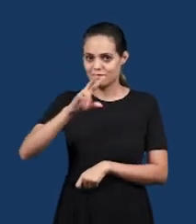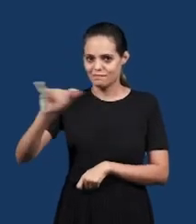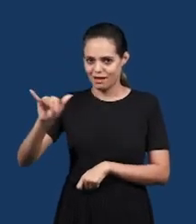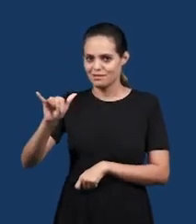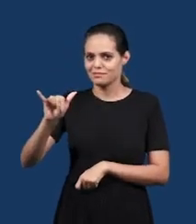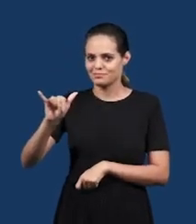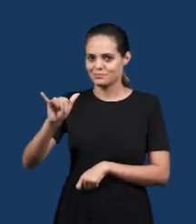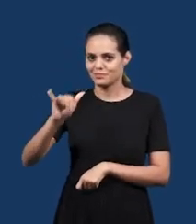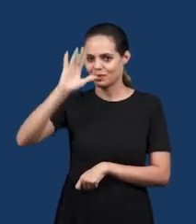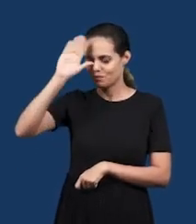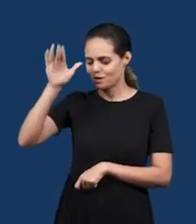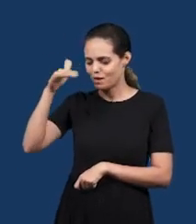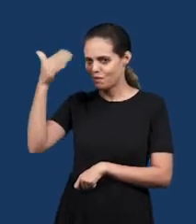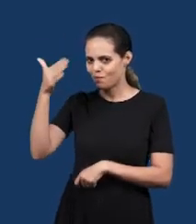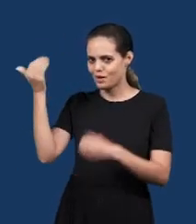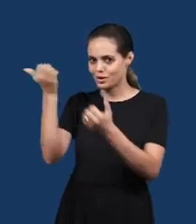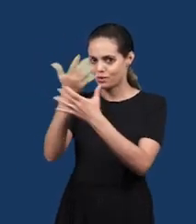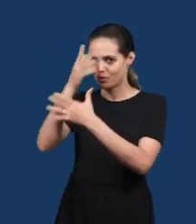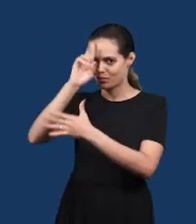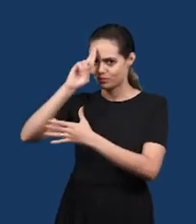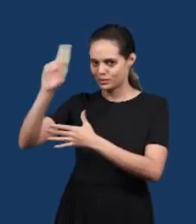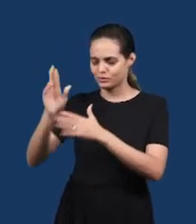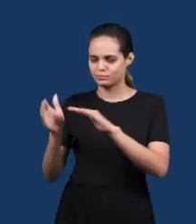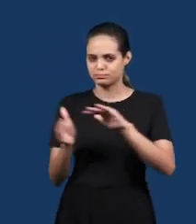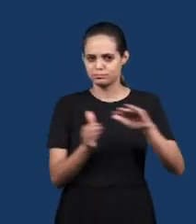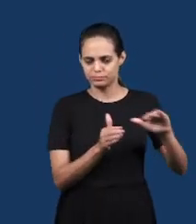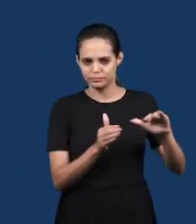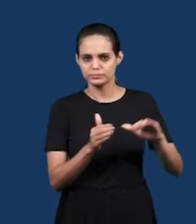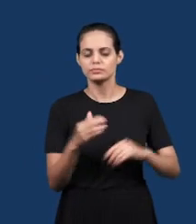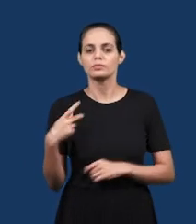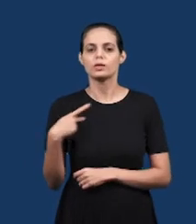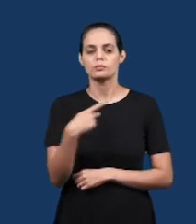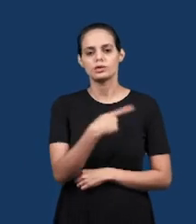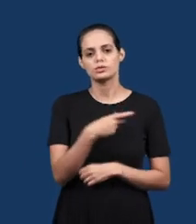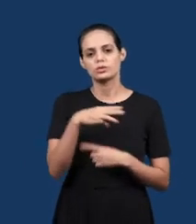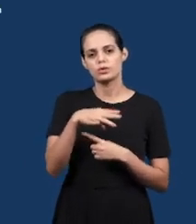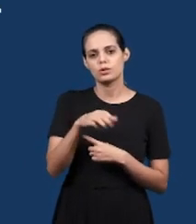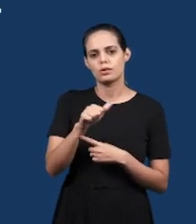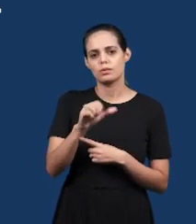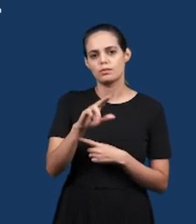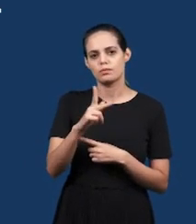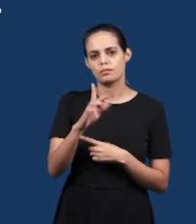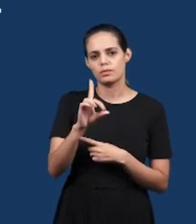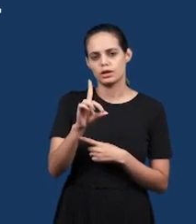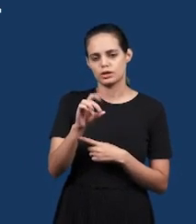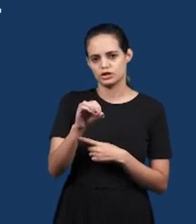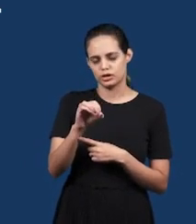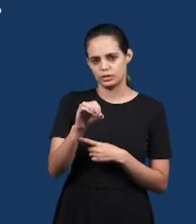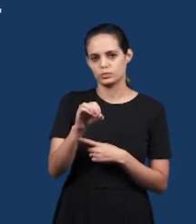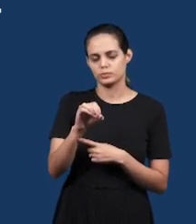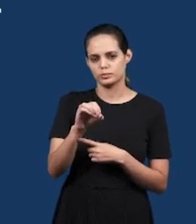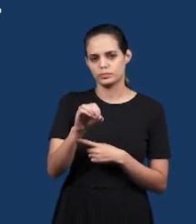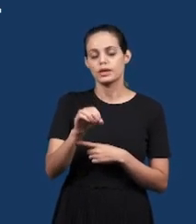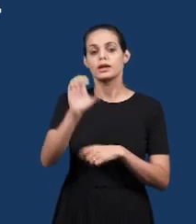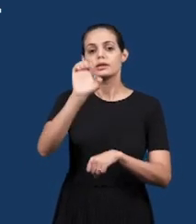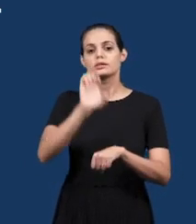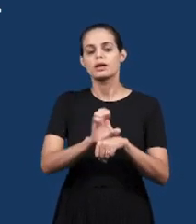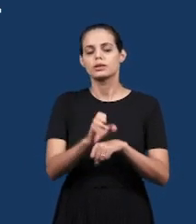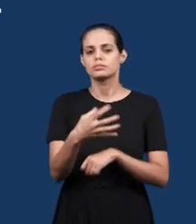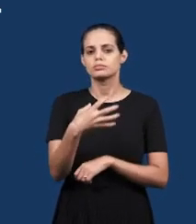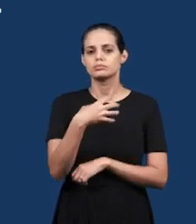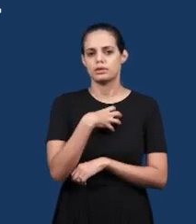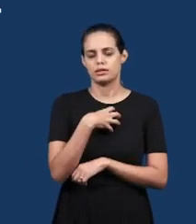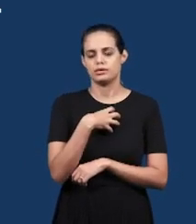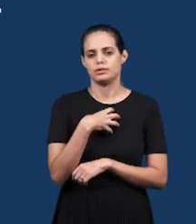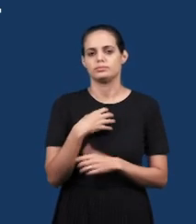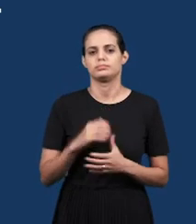possible, the baptism will occur for the honor and glory of the Lord. Pastoral message from Pastor Alexandro Ramos